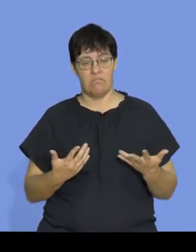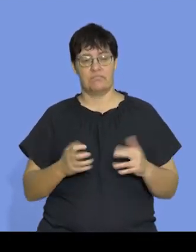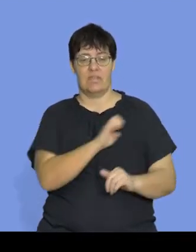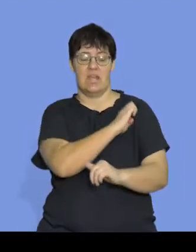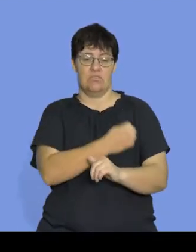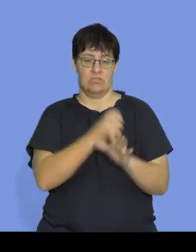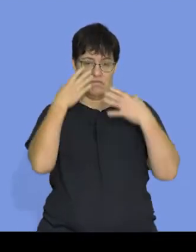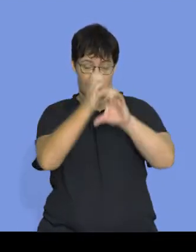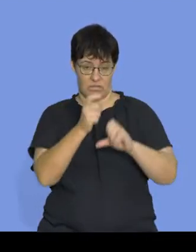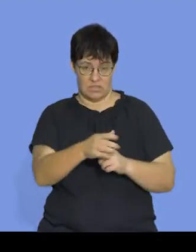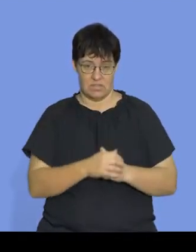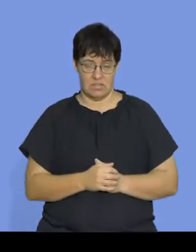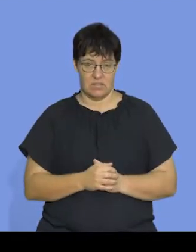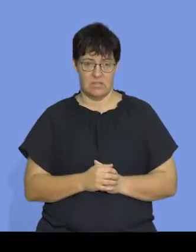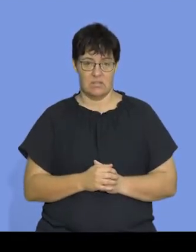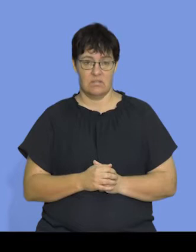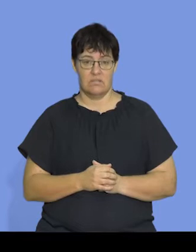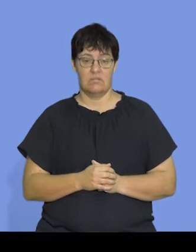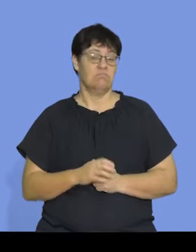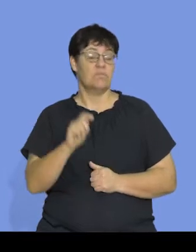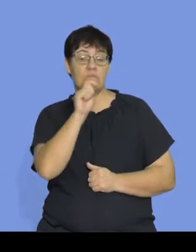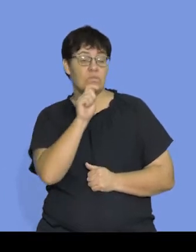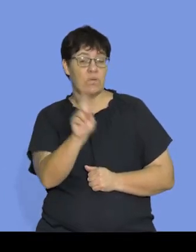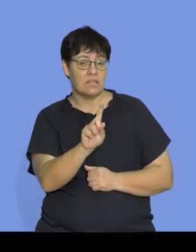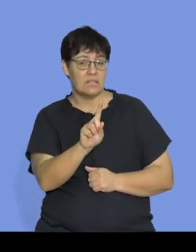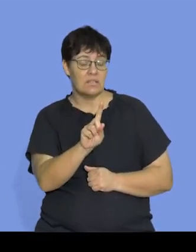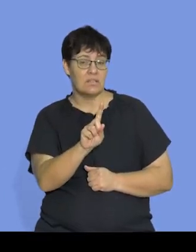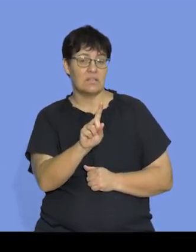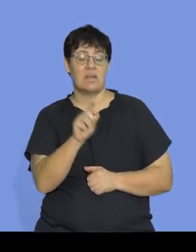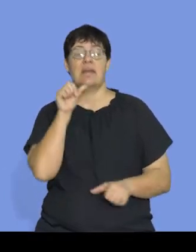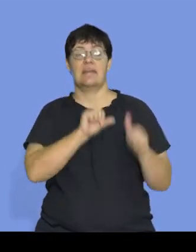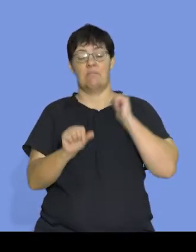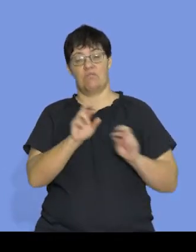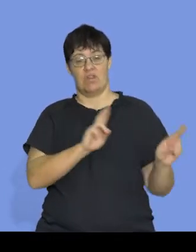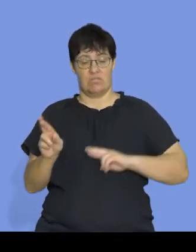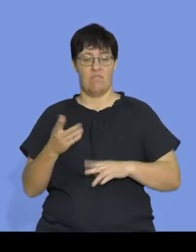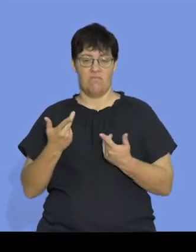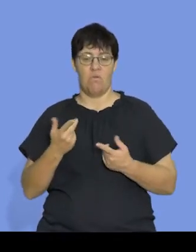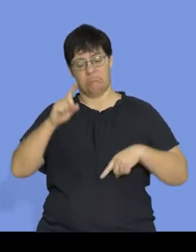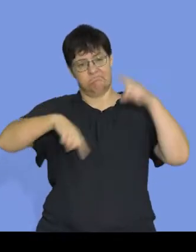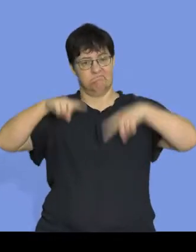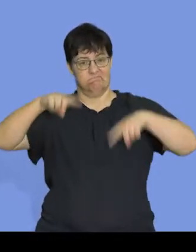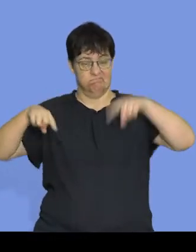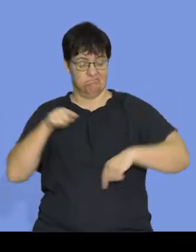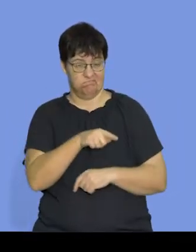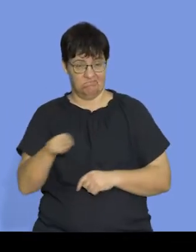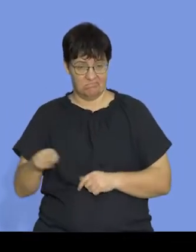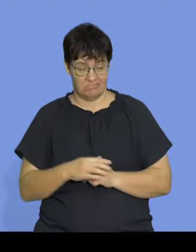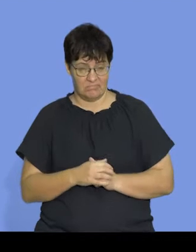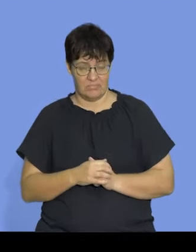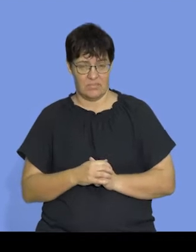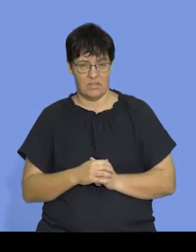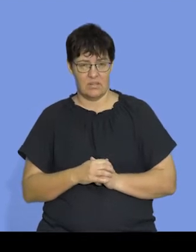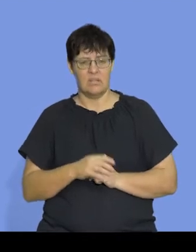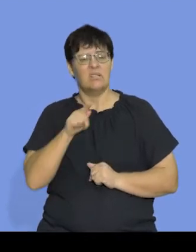concerned, but would also use context of chemical reactions in terms of types to understand exactly what